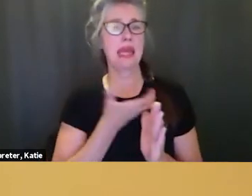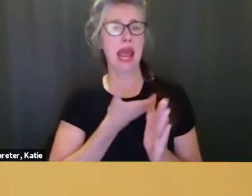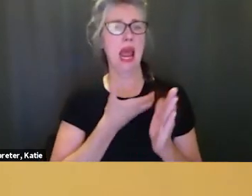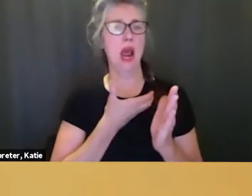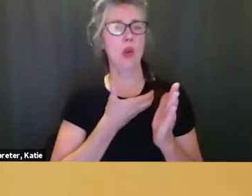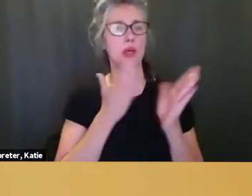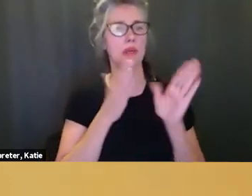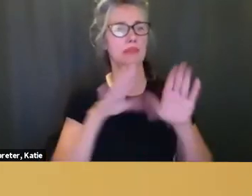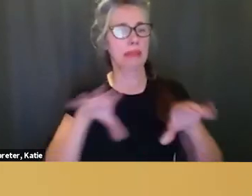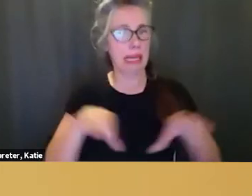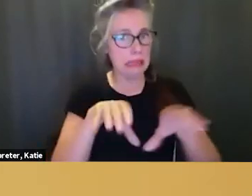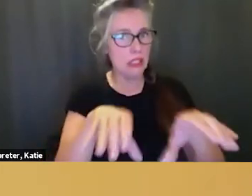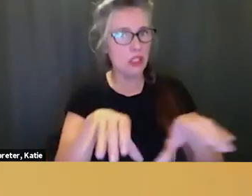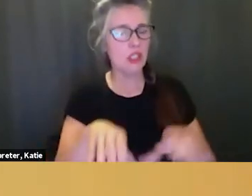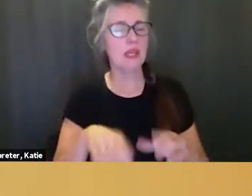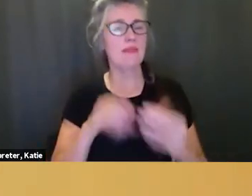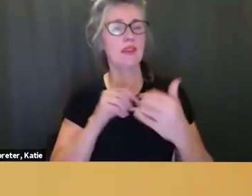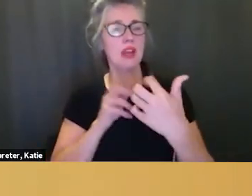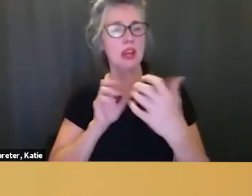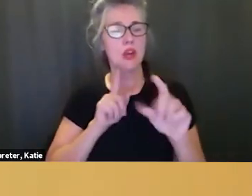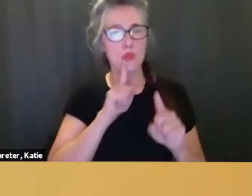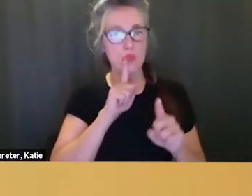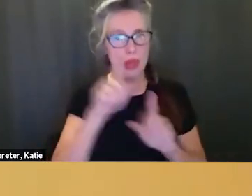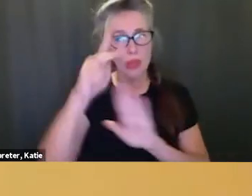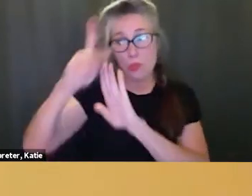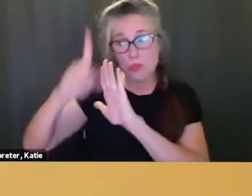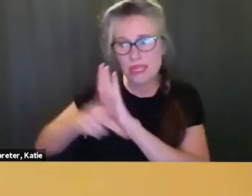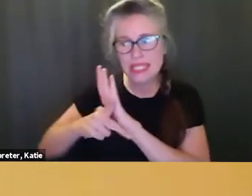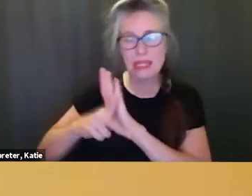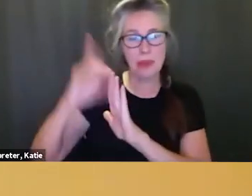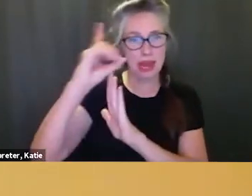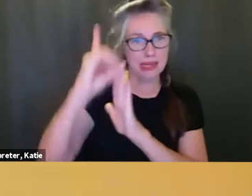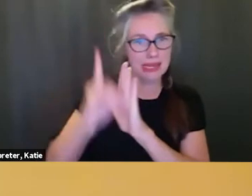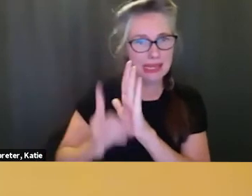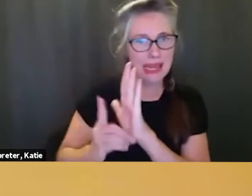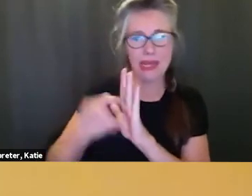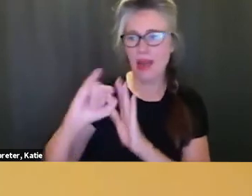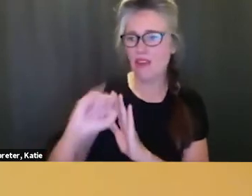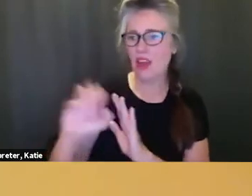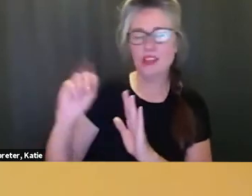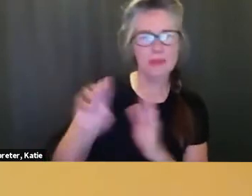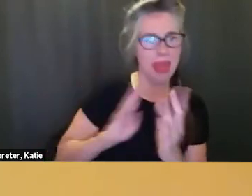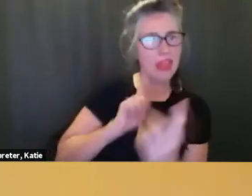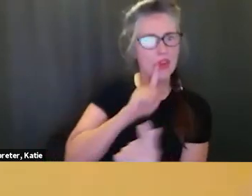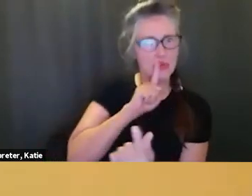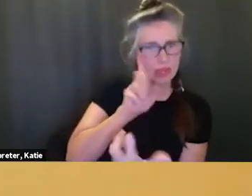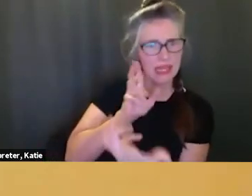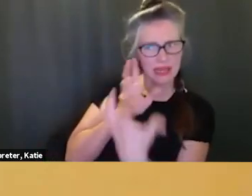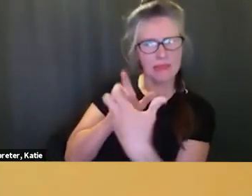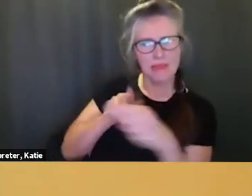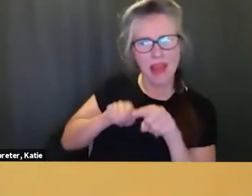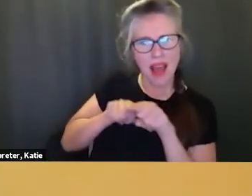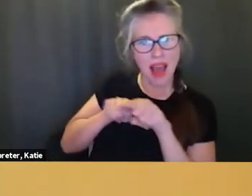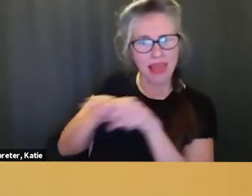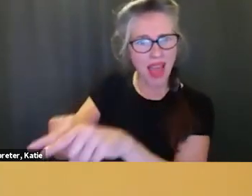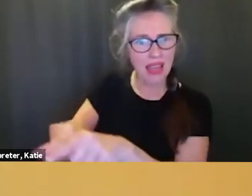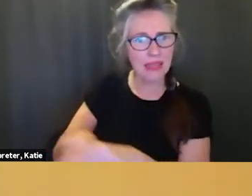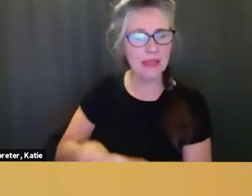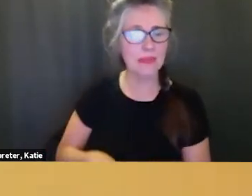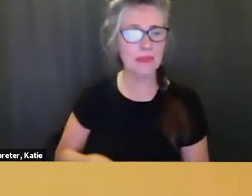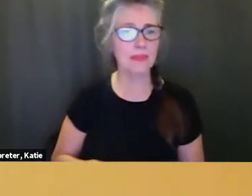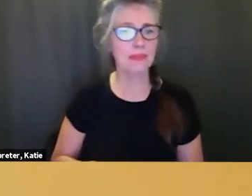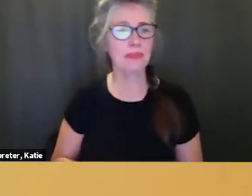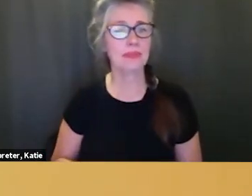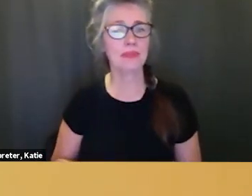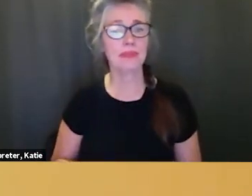strongly with the principles and design of illustrative math K through 5. I'll start with